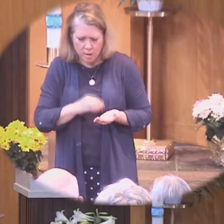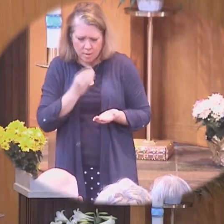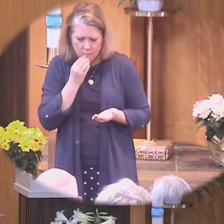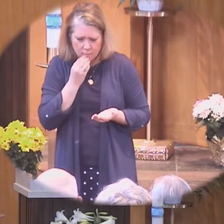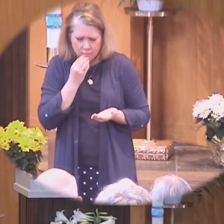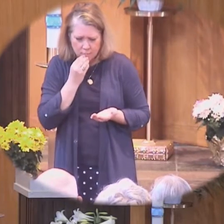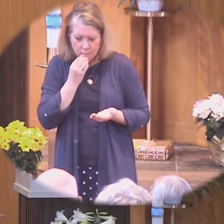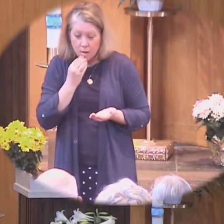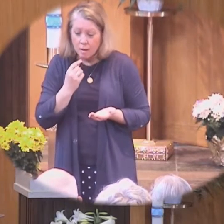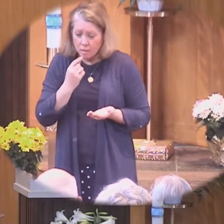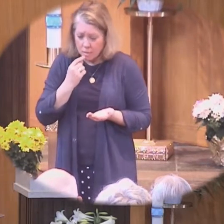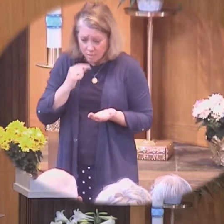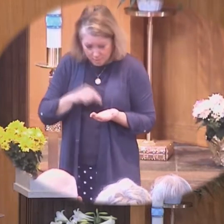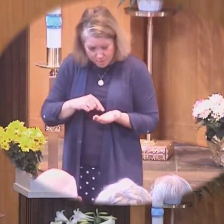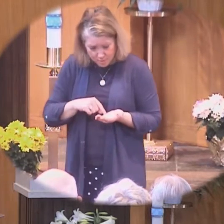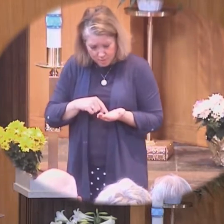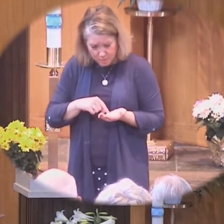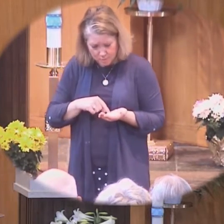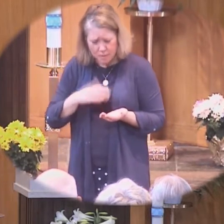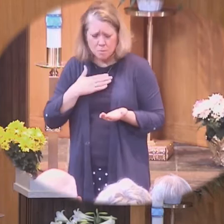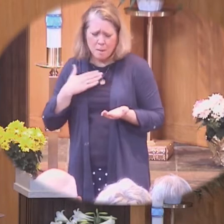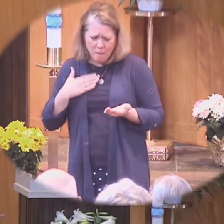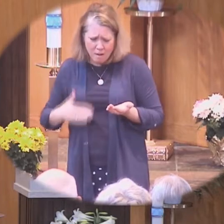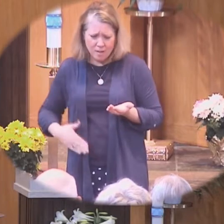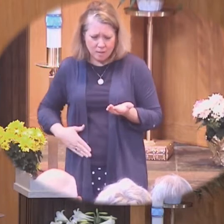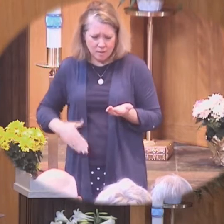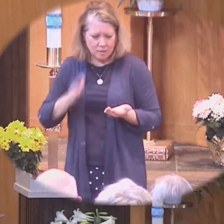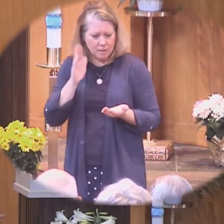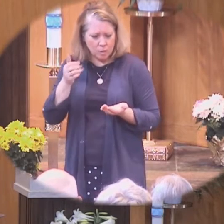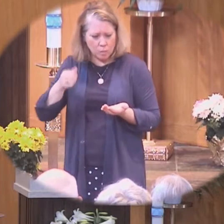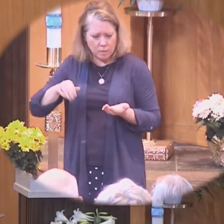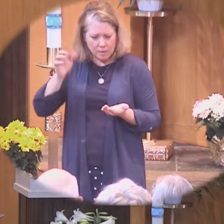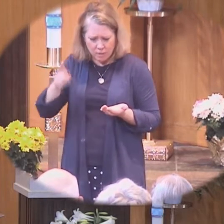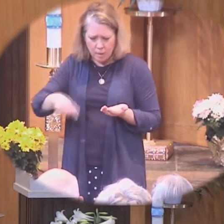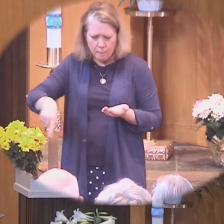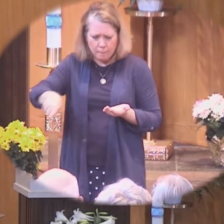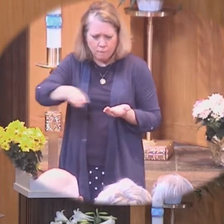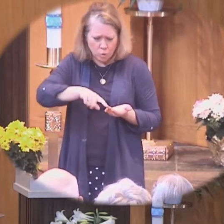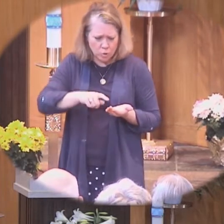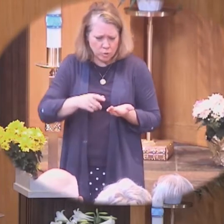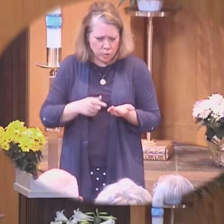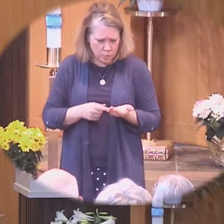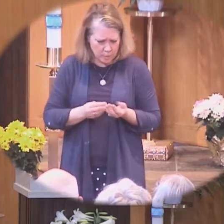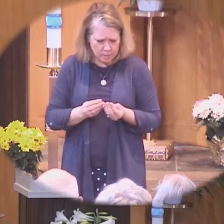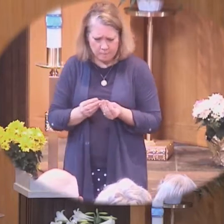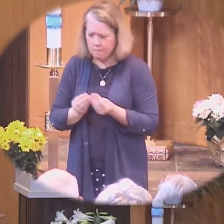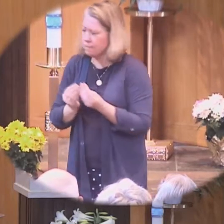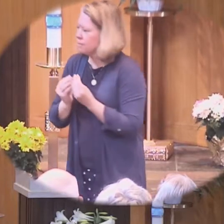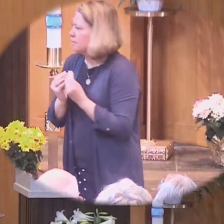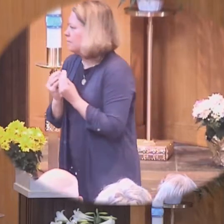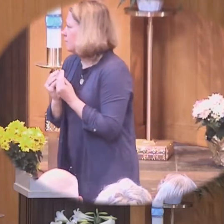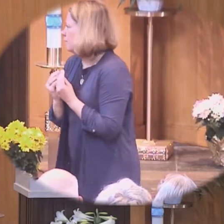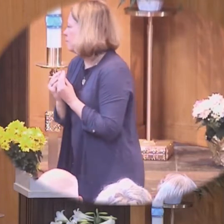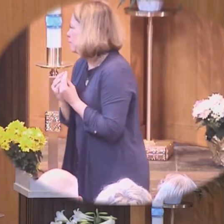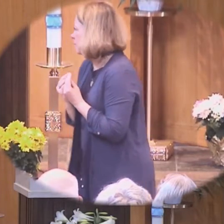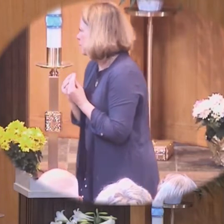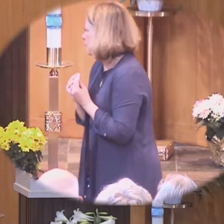of it, for this is my body, which will be given up for you."